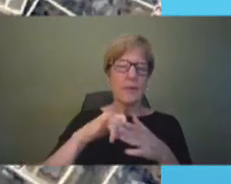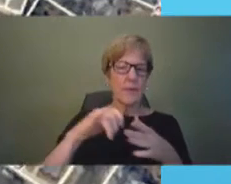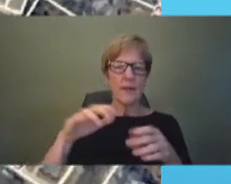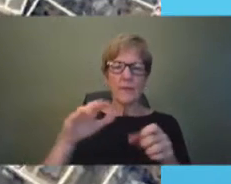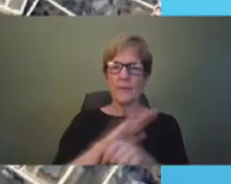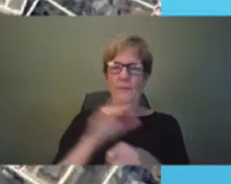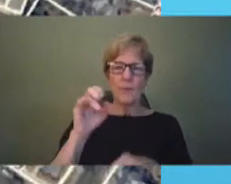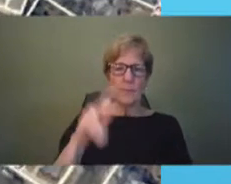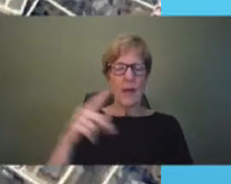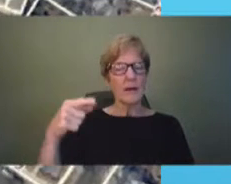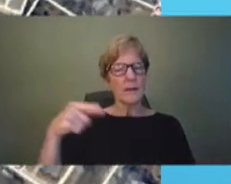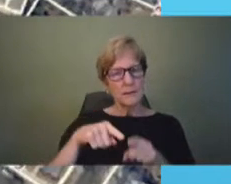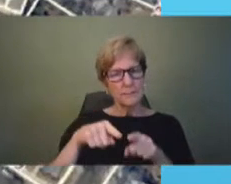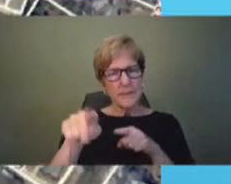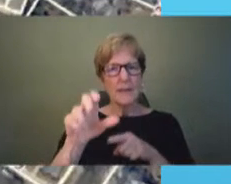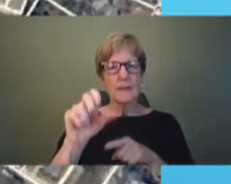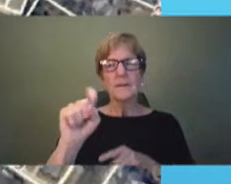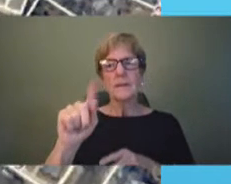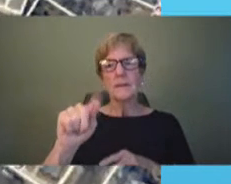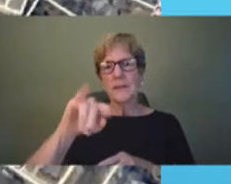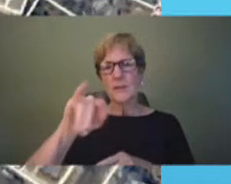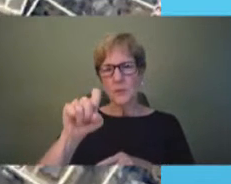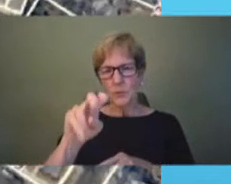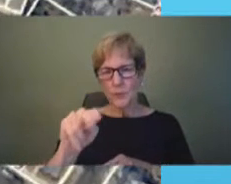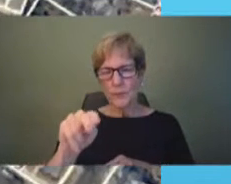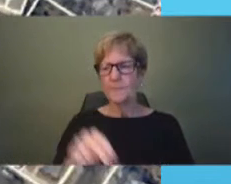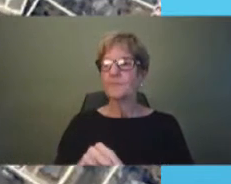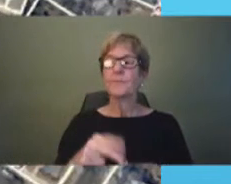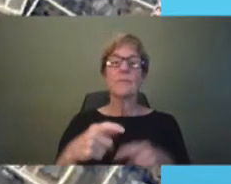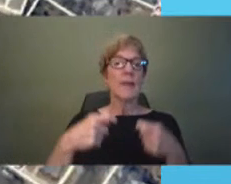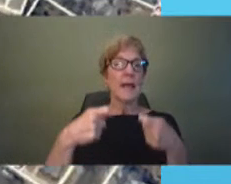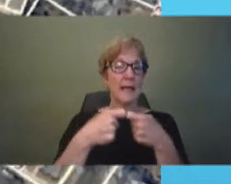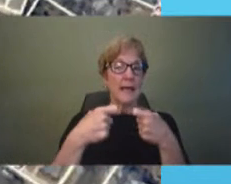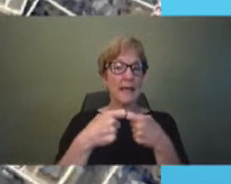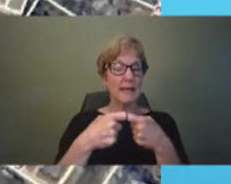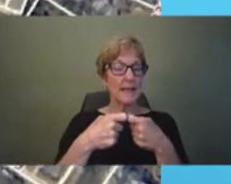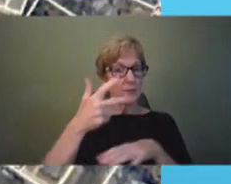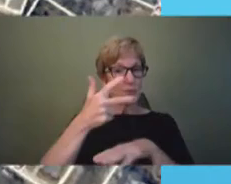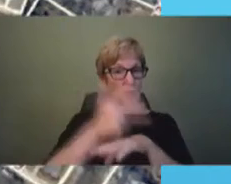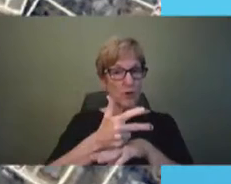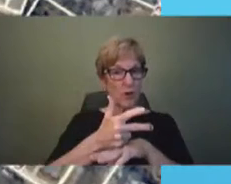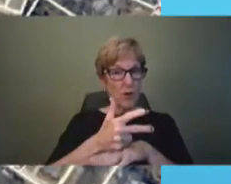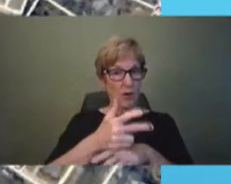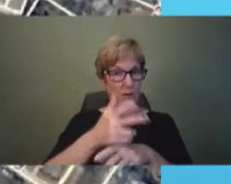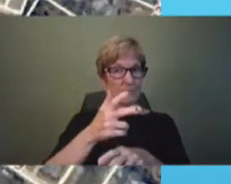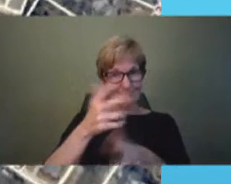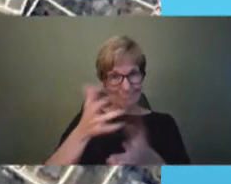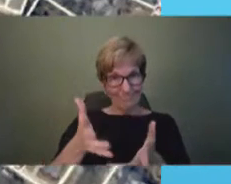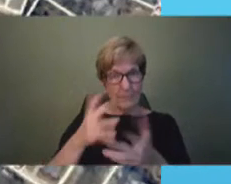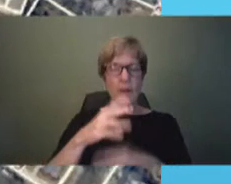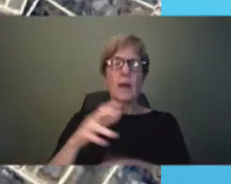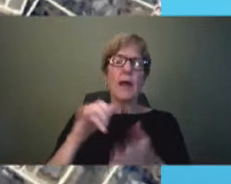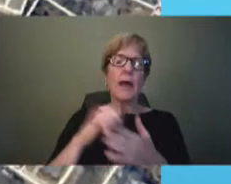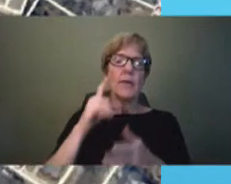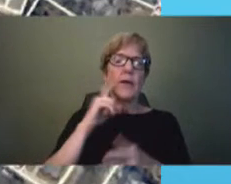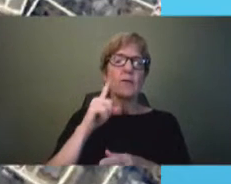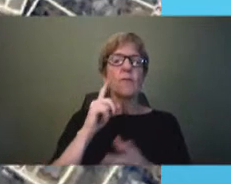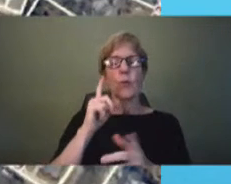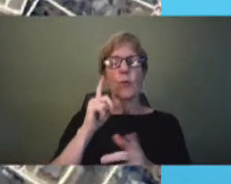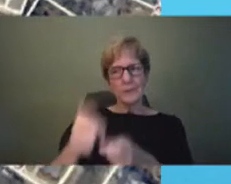St Julian commitments to electric vehicle parking in the new building a contribution to the plaza Midwood